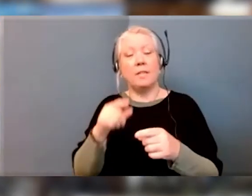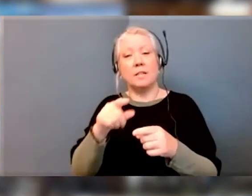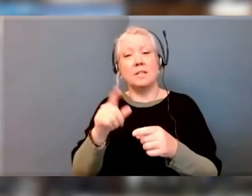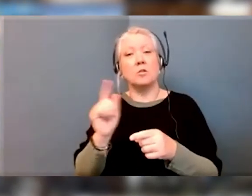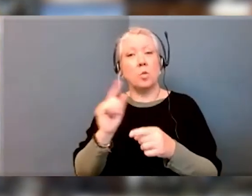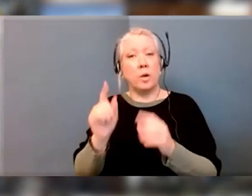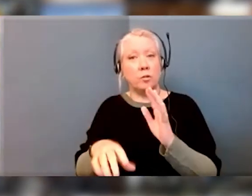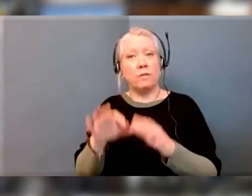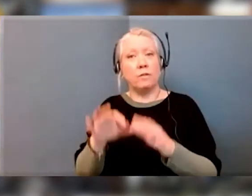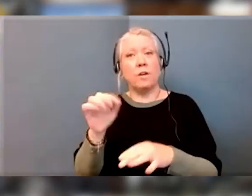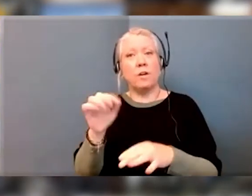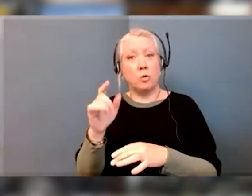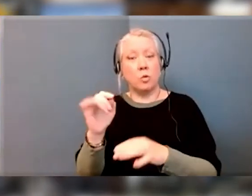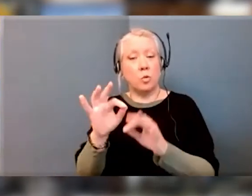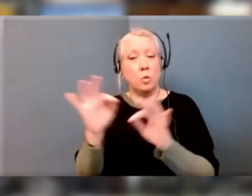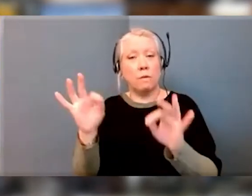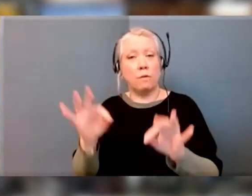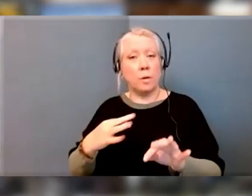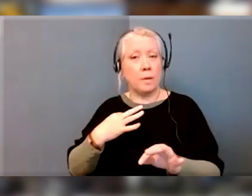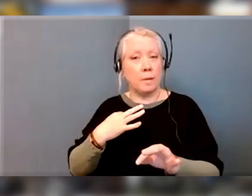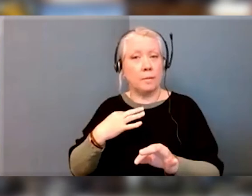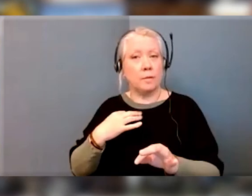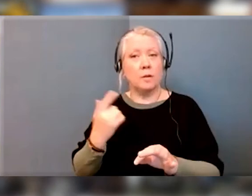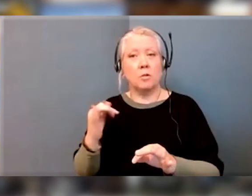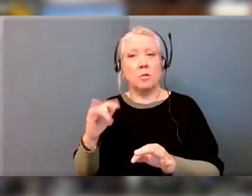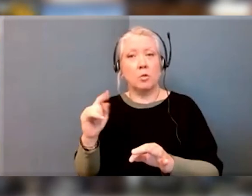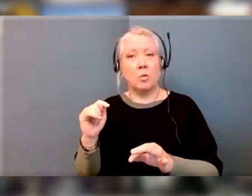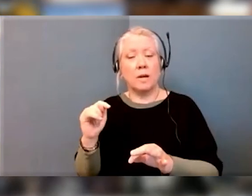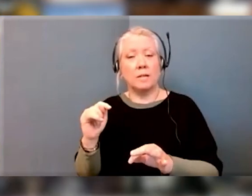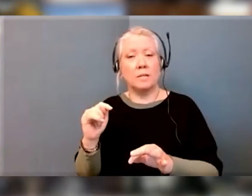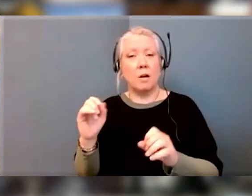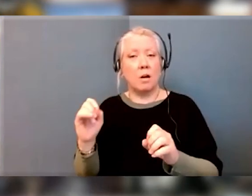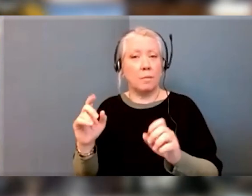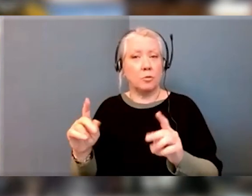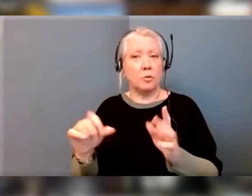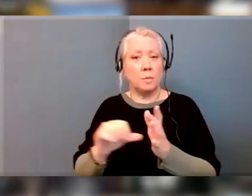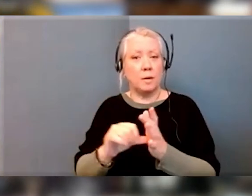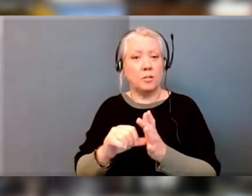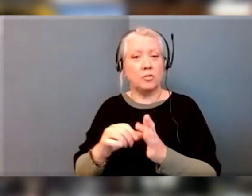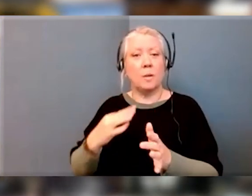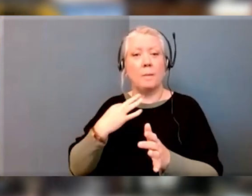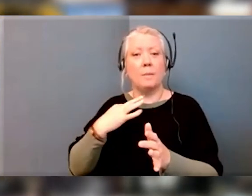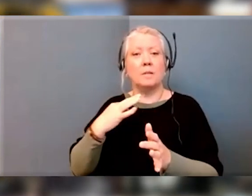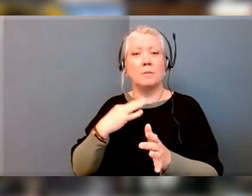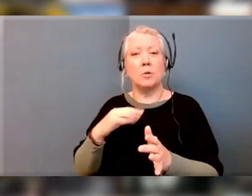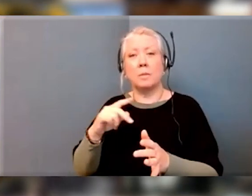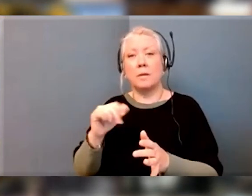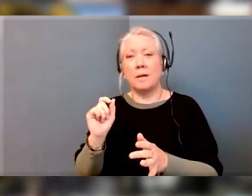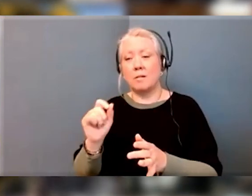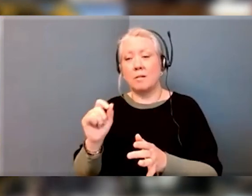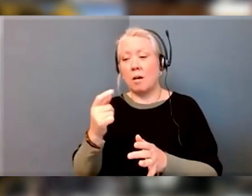form application is located on the grant opportunities page on this pittsburghpa.gov website.